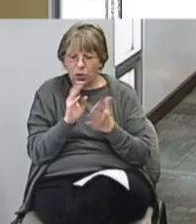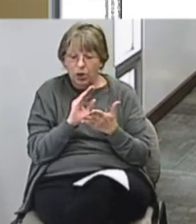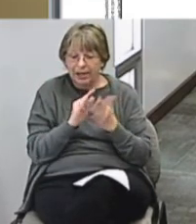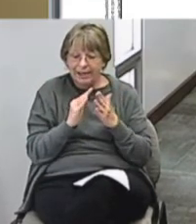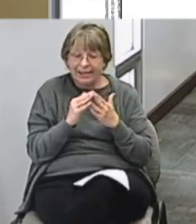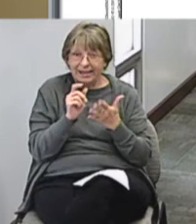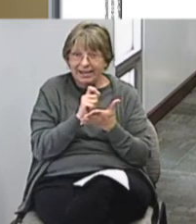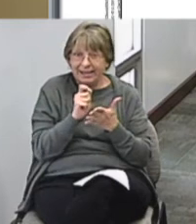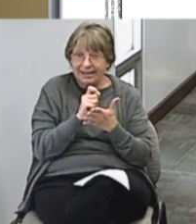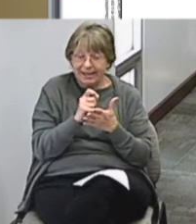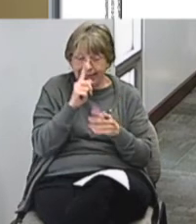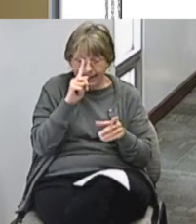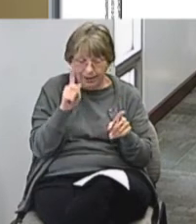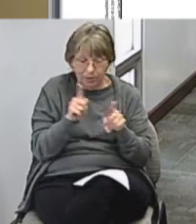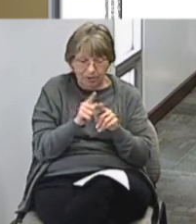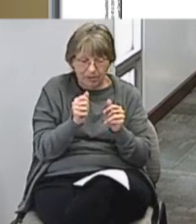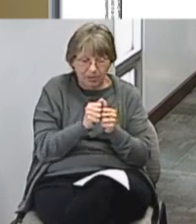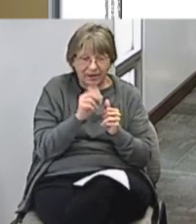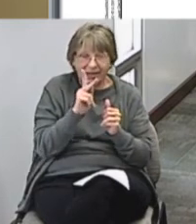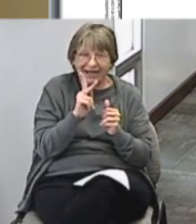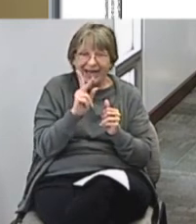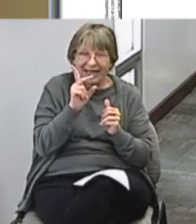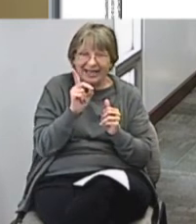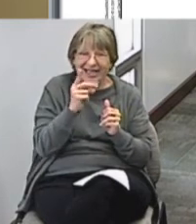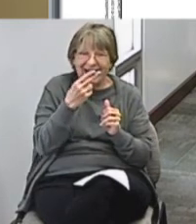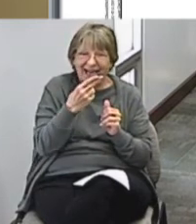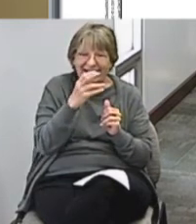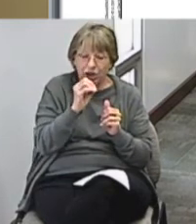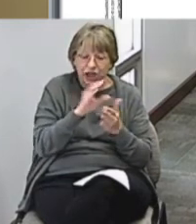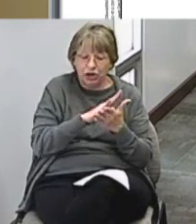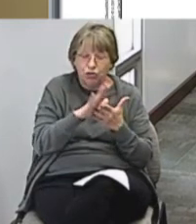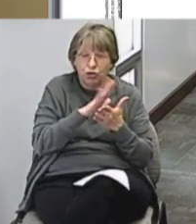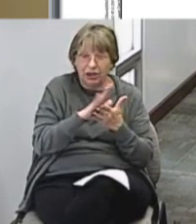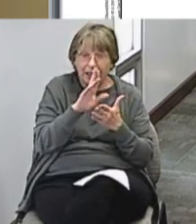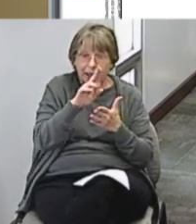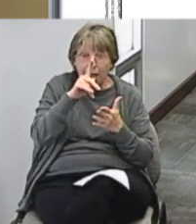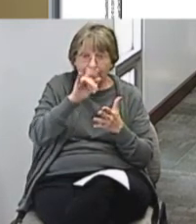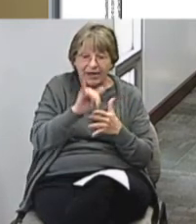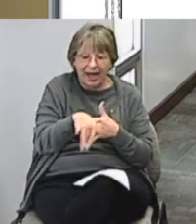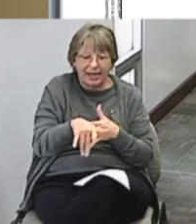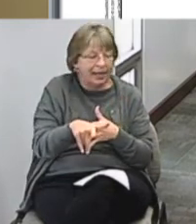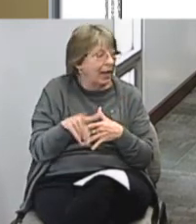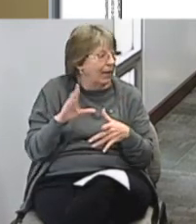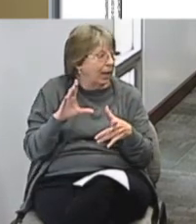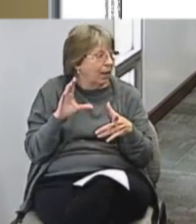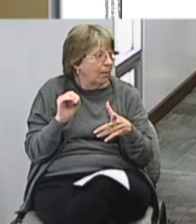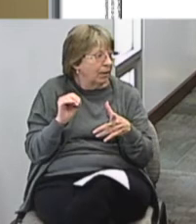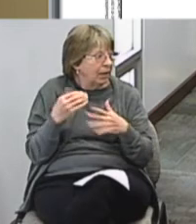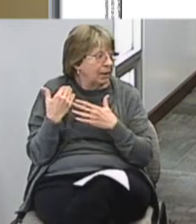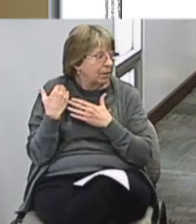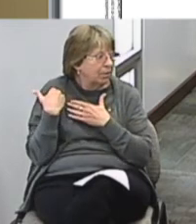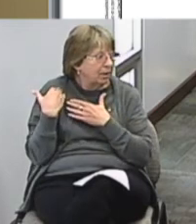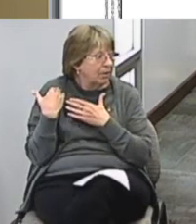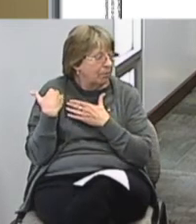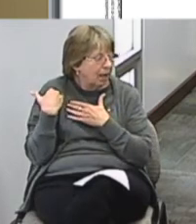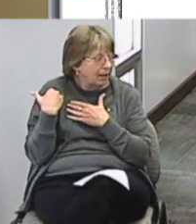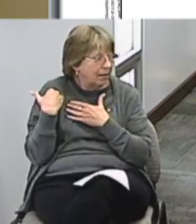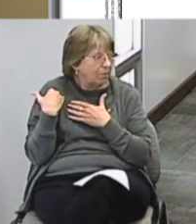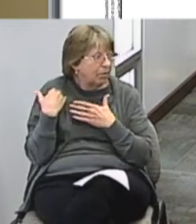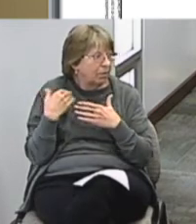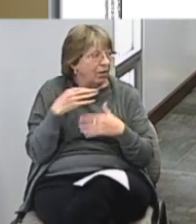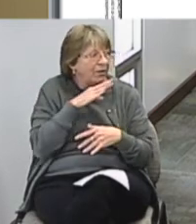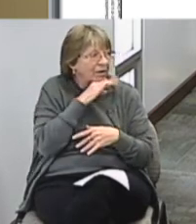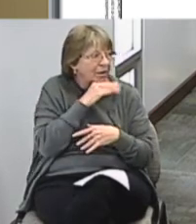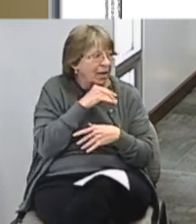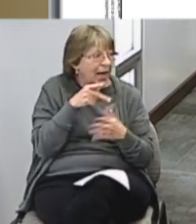consent agreement with KDHE to clean up that groundwater contamination. The companies responsible for the contamination paid the city